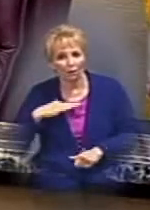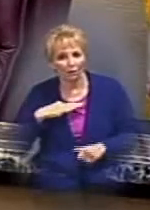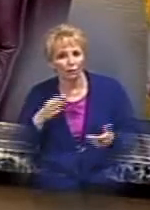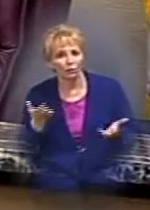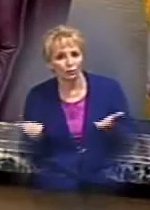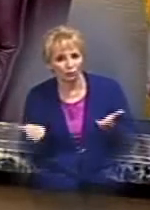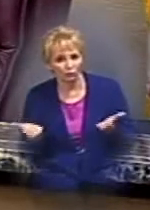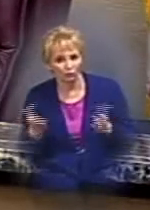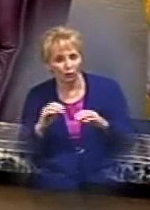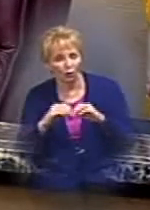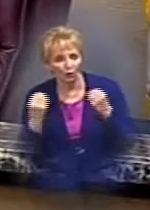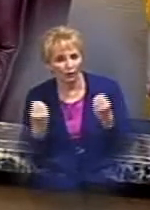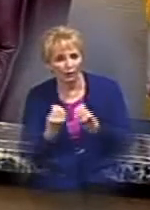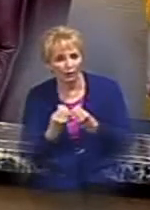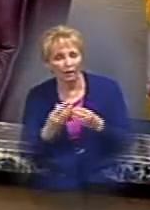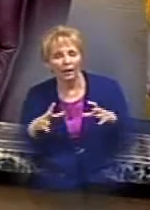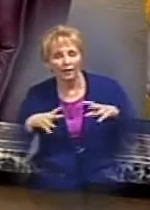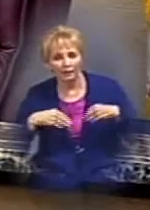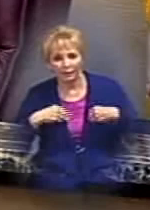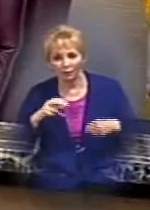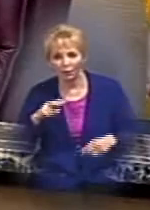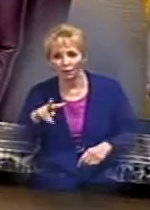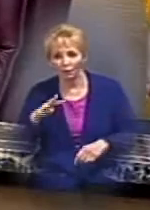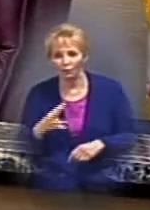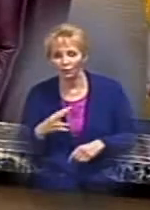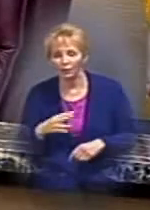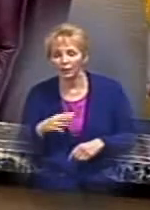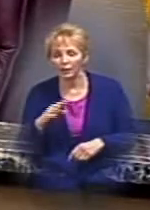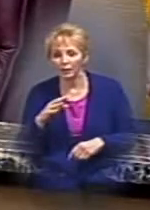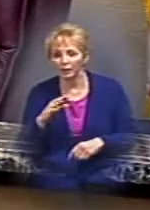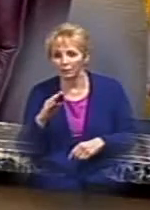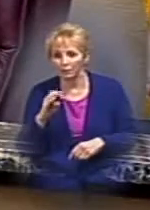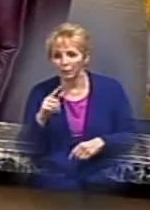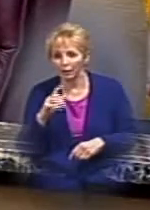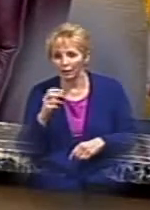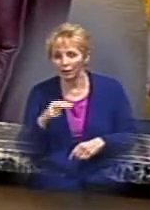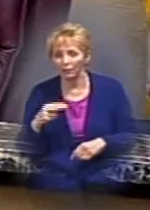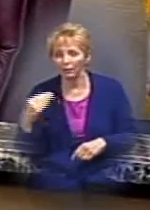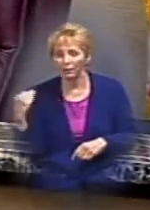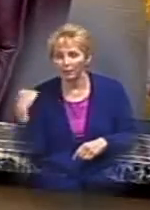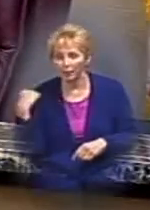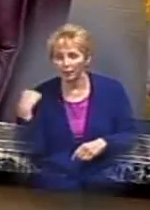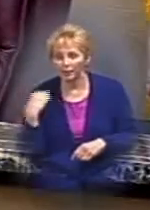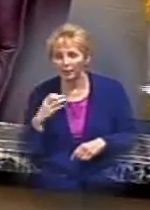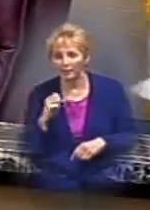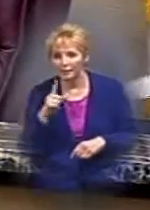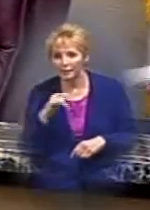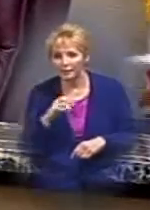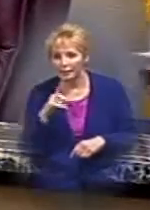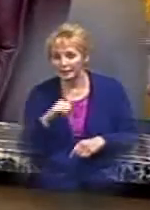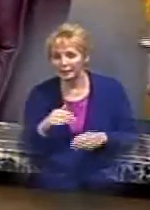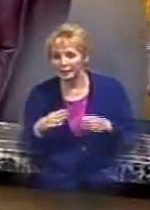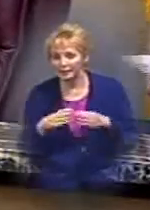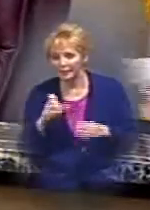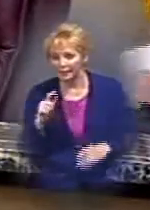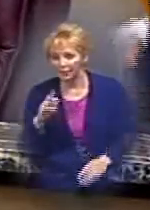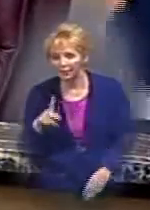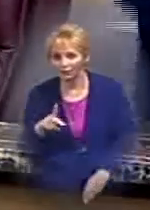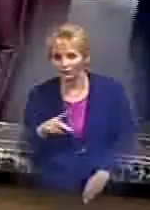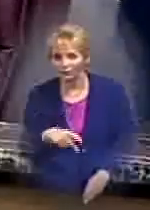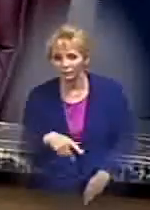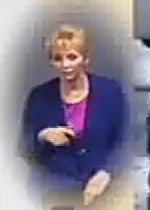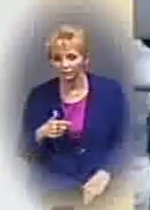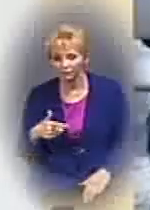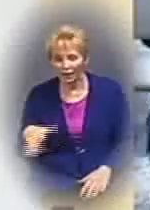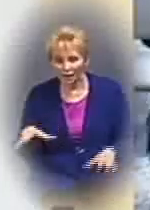entities. Adopted this the 4th day of November, Mel Coyne, Mayor, Sally Sandy, City Clerk, make this in form of motion. Second. All in favor